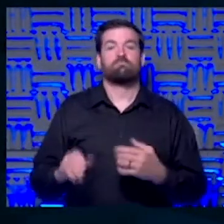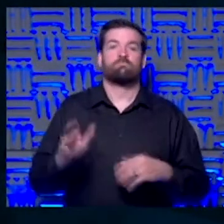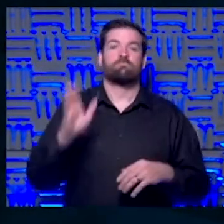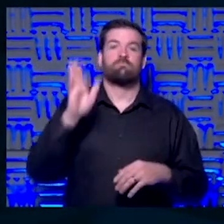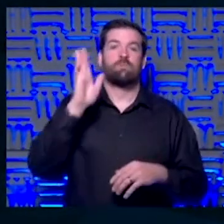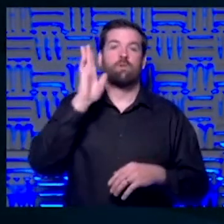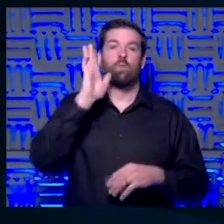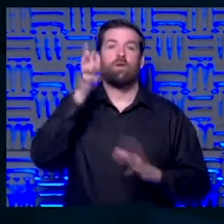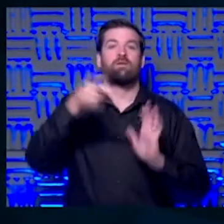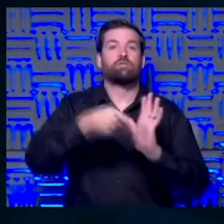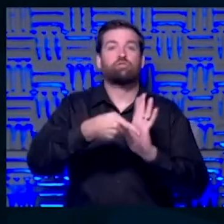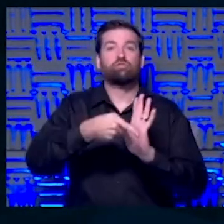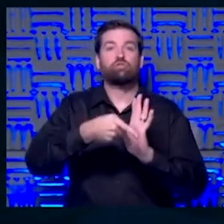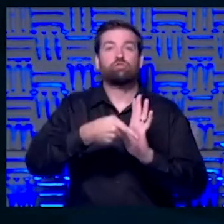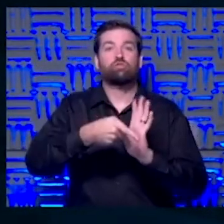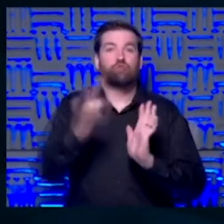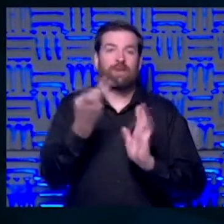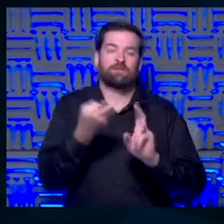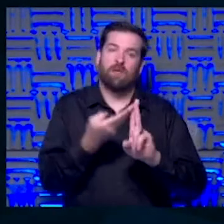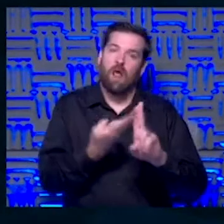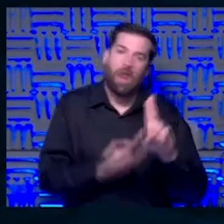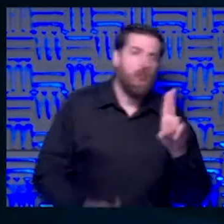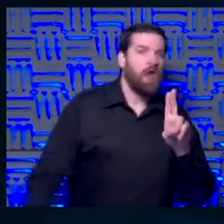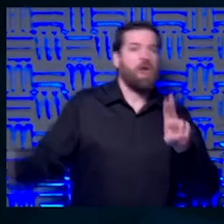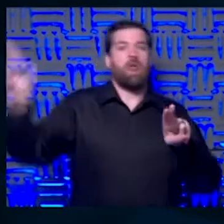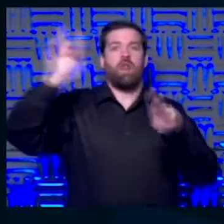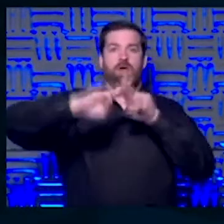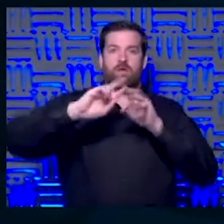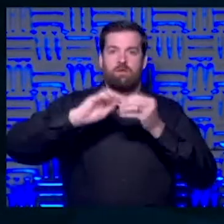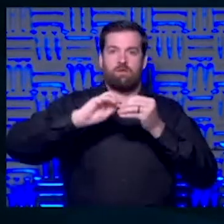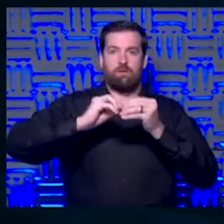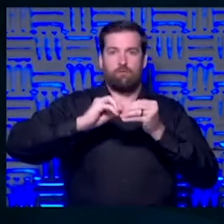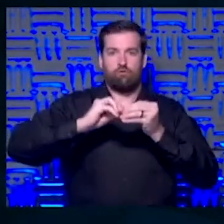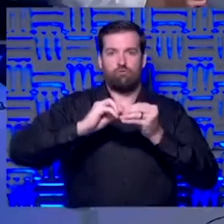twice the peak from the first wave. At least that's what I'm reading.